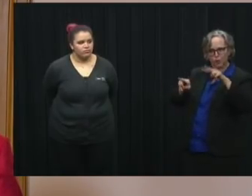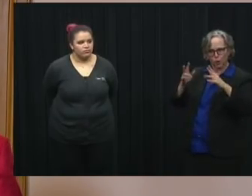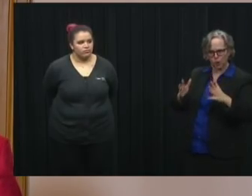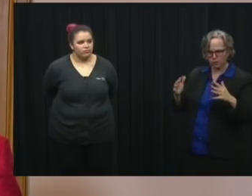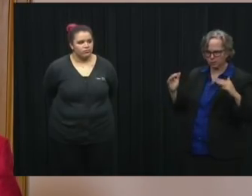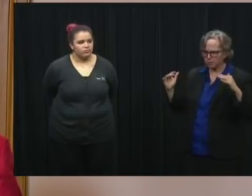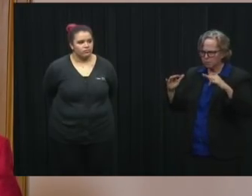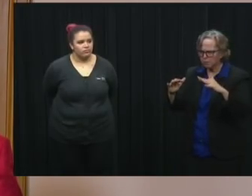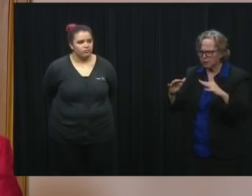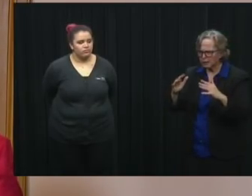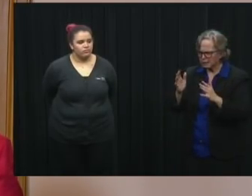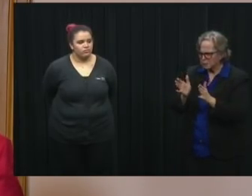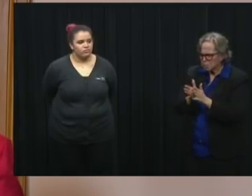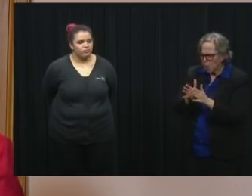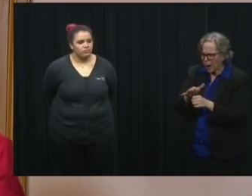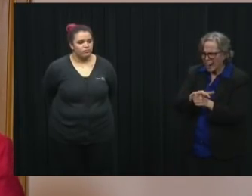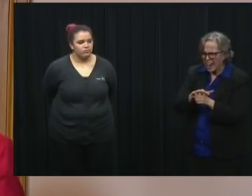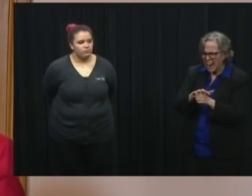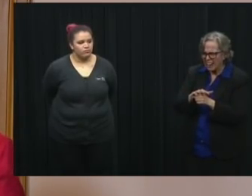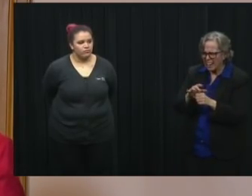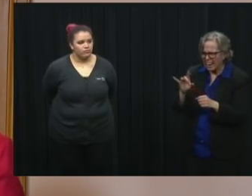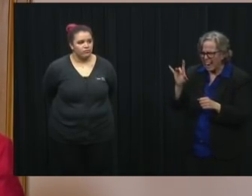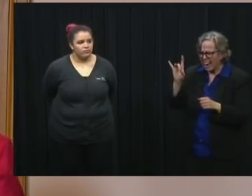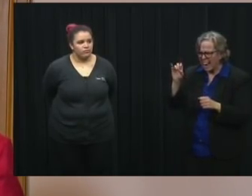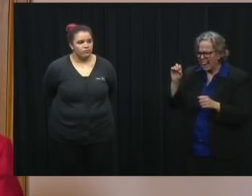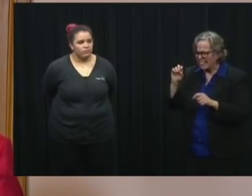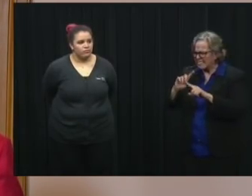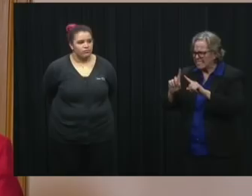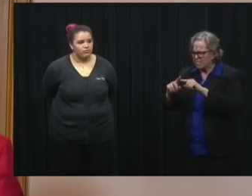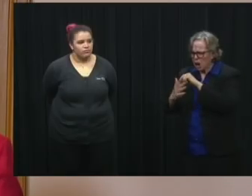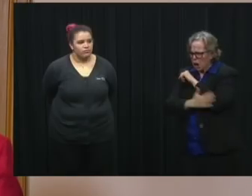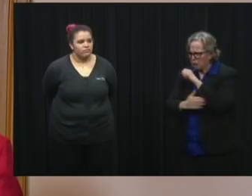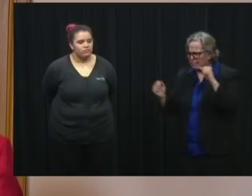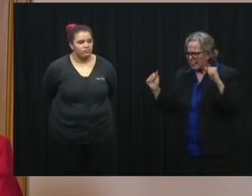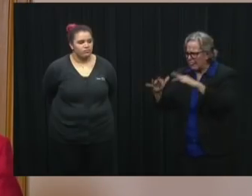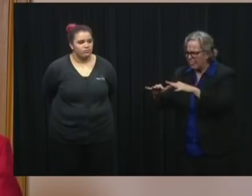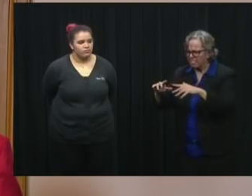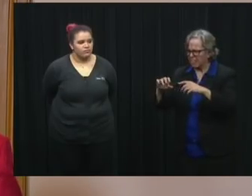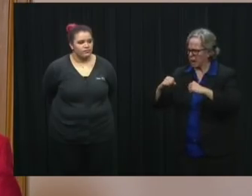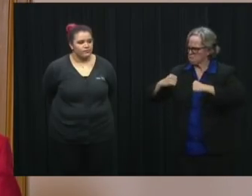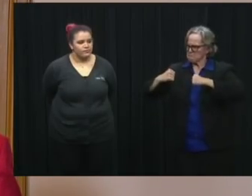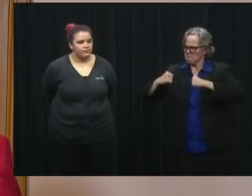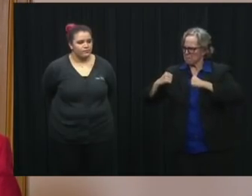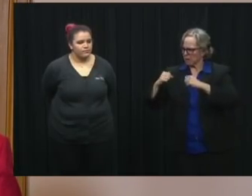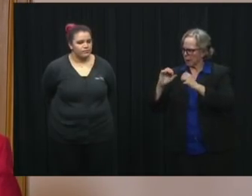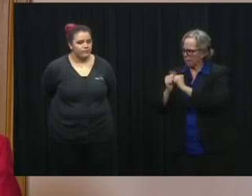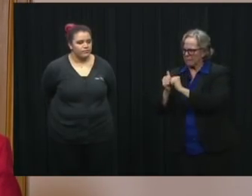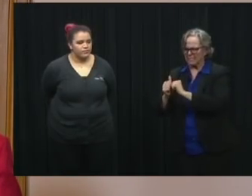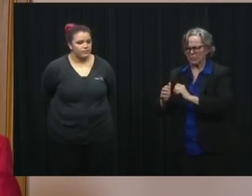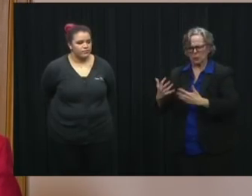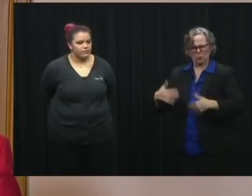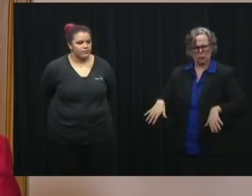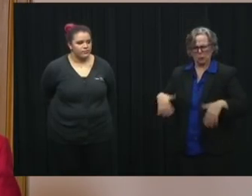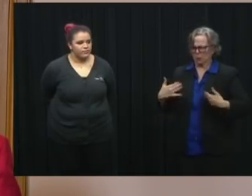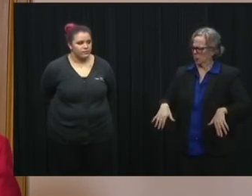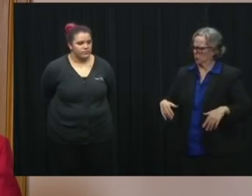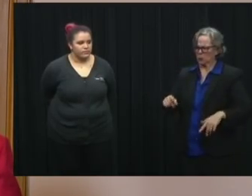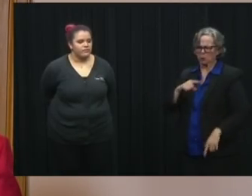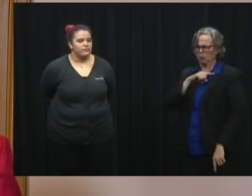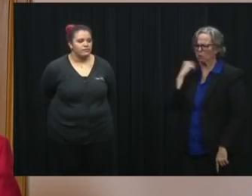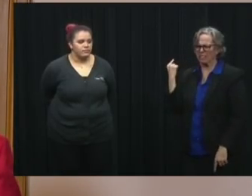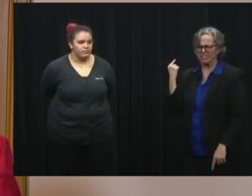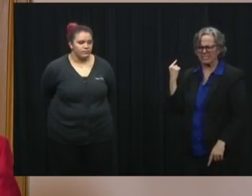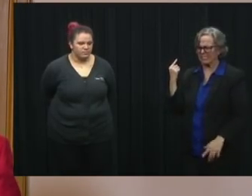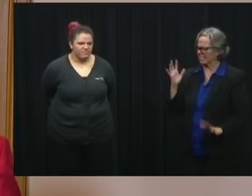countries made absolutely no sense in regard to what we knew was coming. And so, that